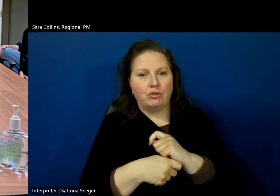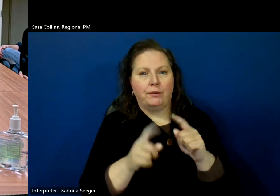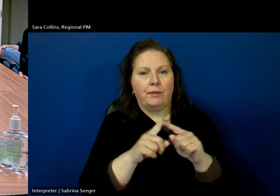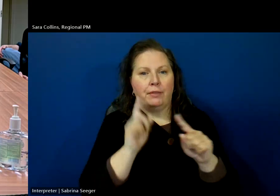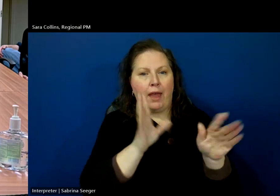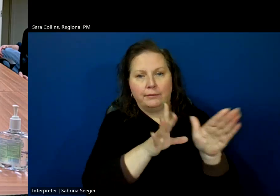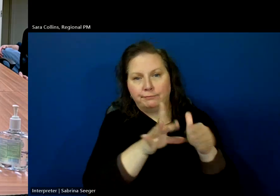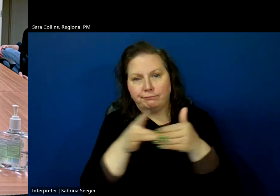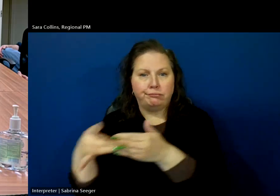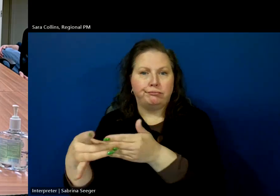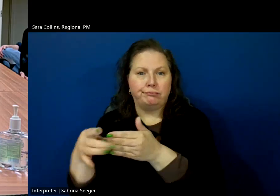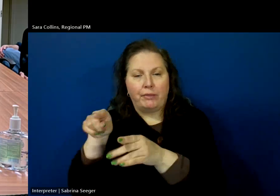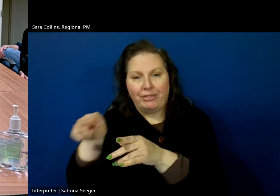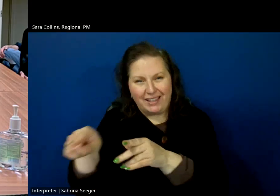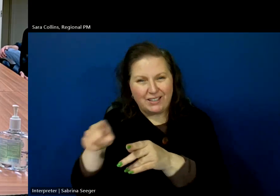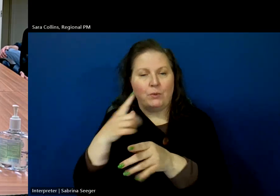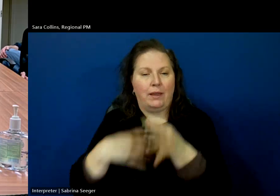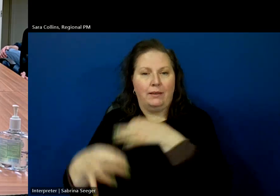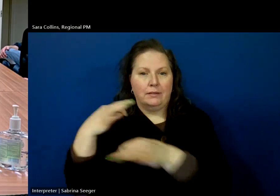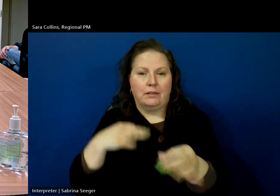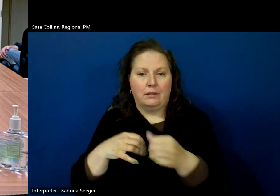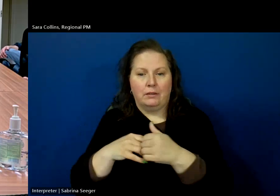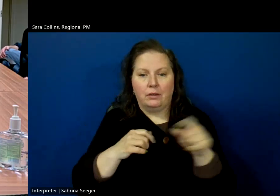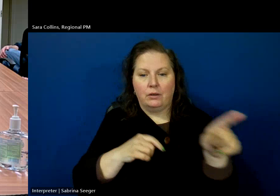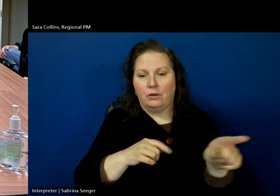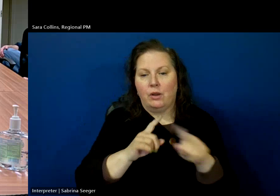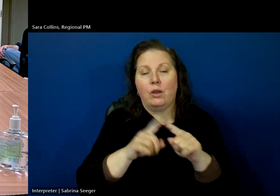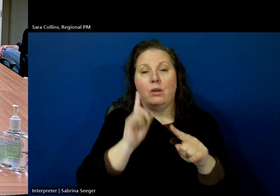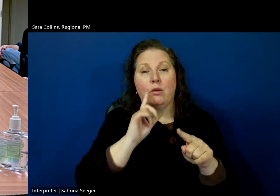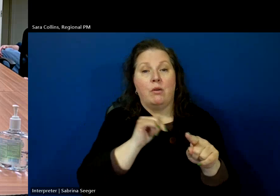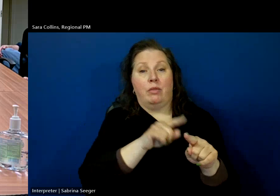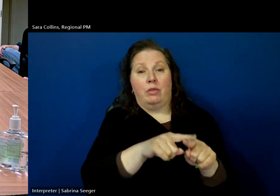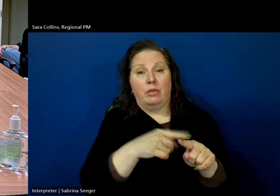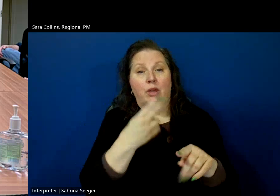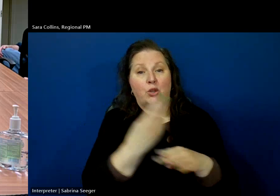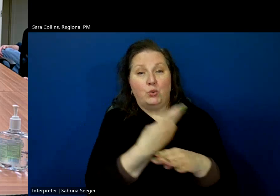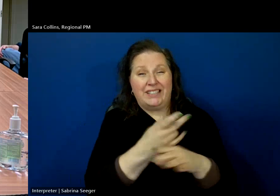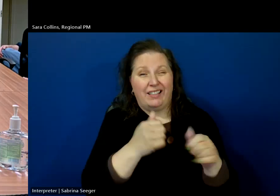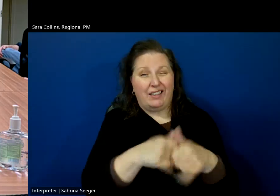re-steering that can be done. This pole owning utilities should be, especially in the